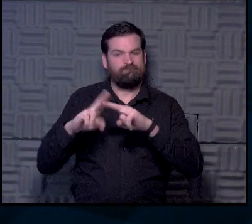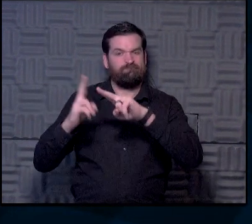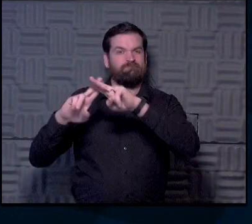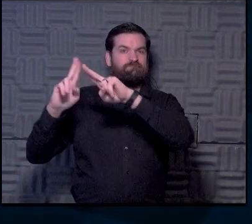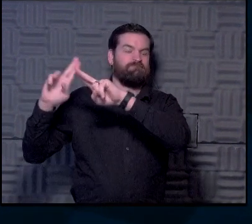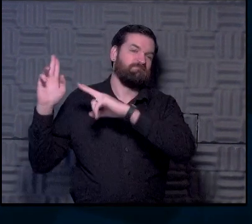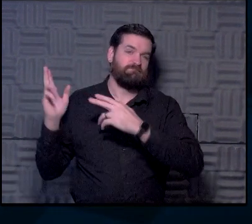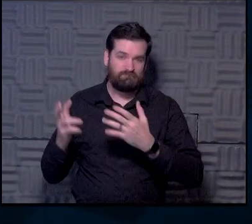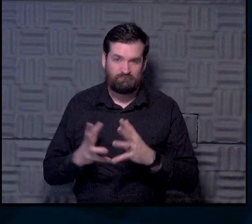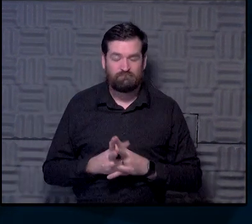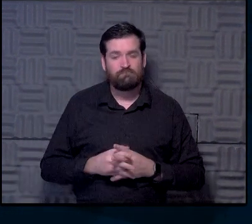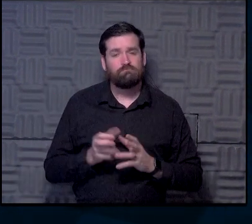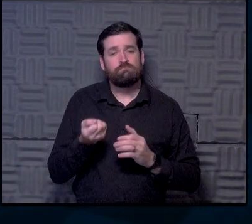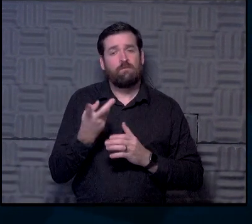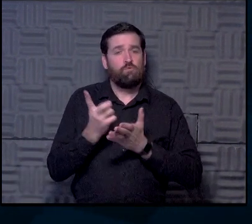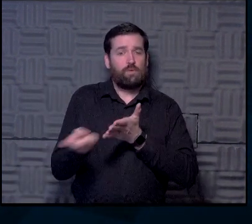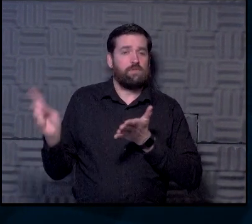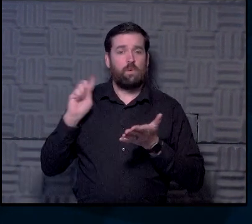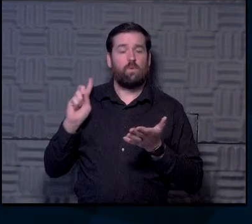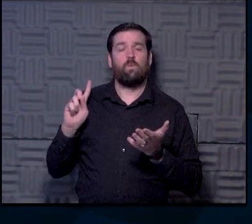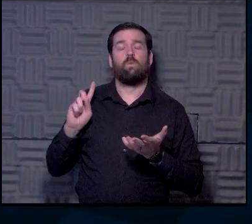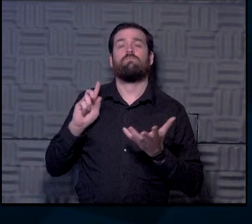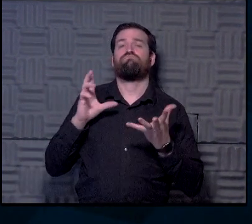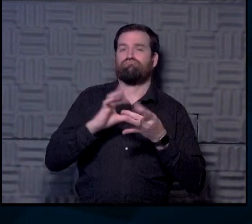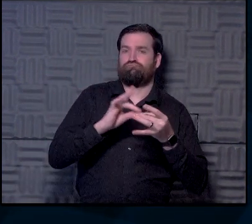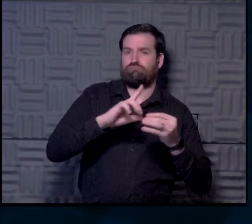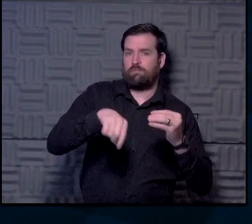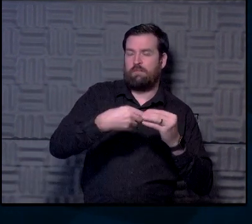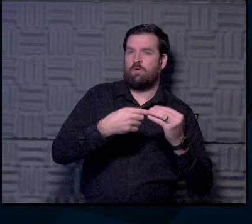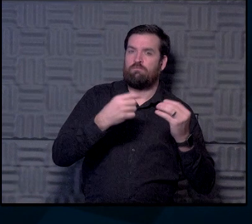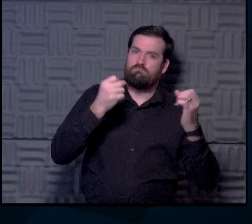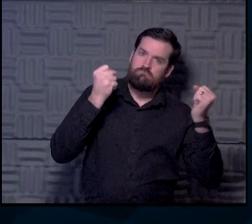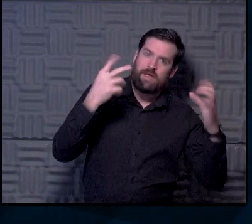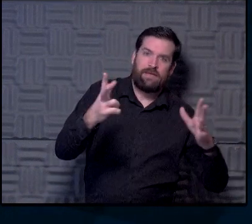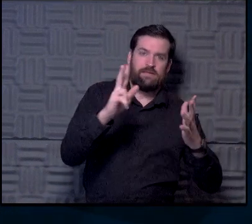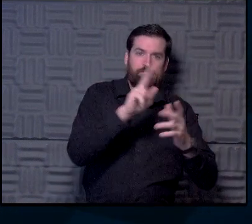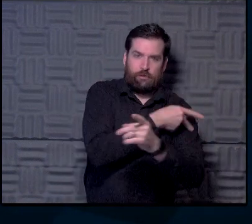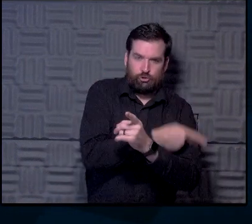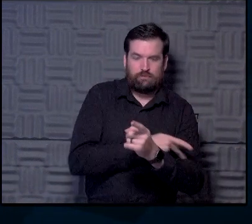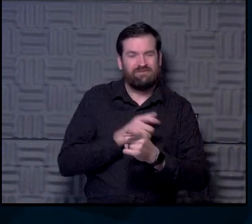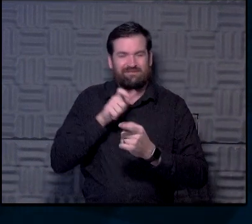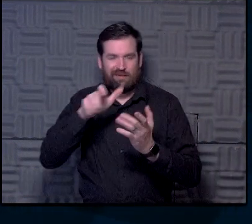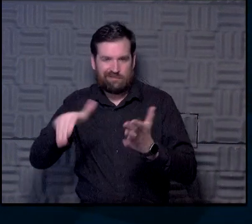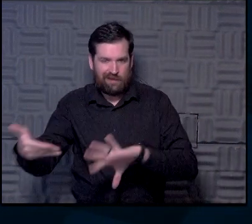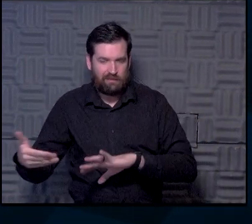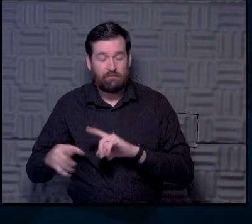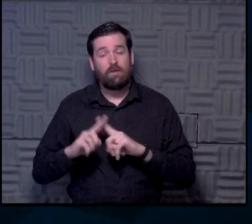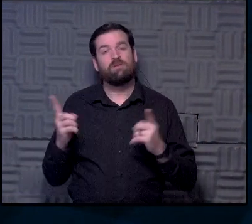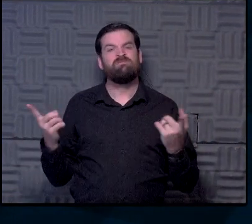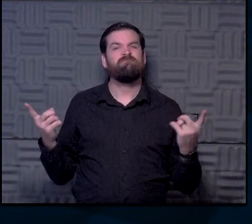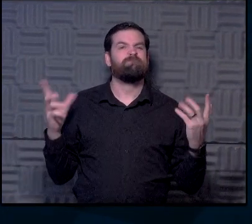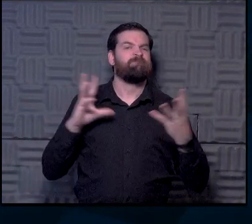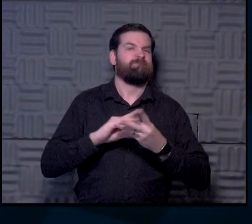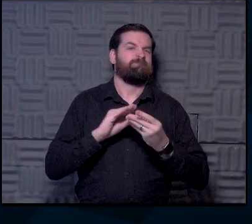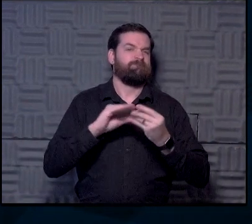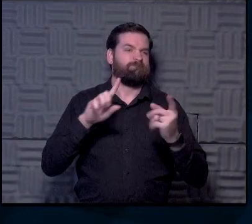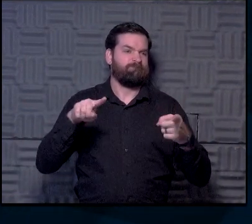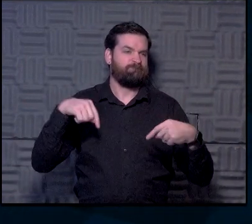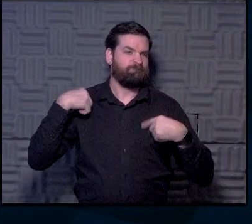months, when a couple weeks ago we were talking primarily about volume being the impact. So that's kind of the story about what has happened.